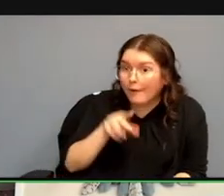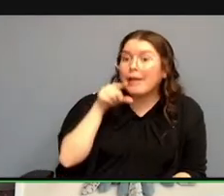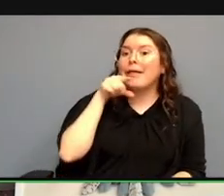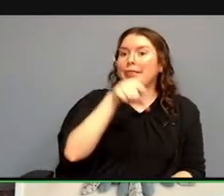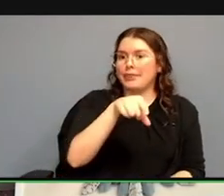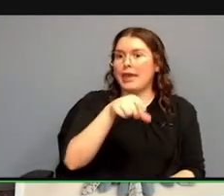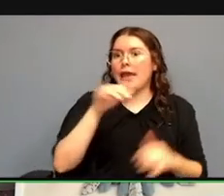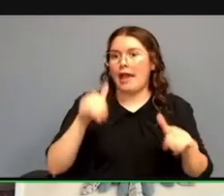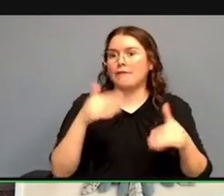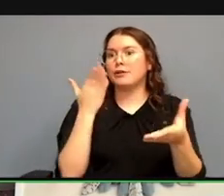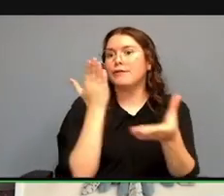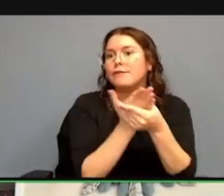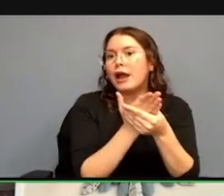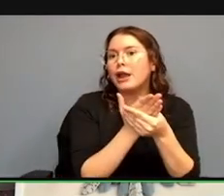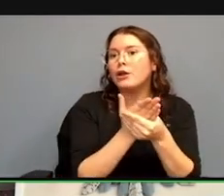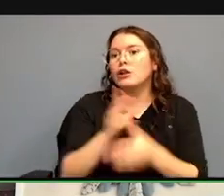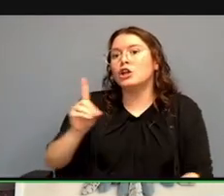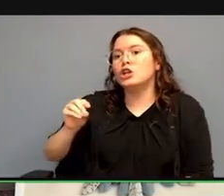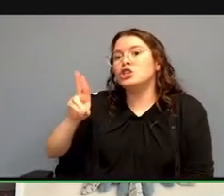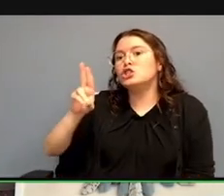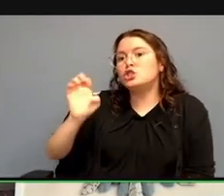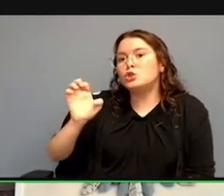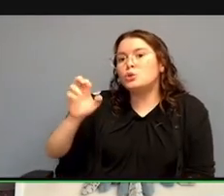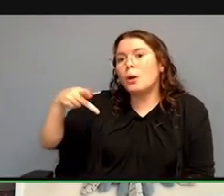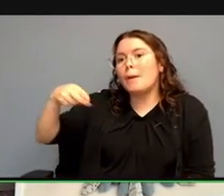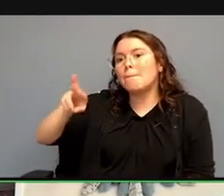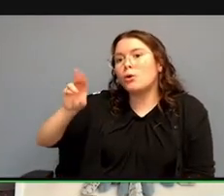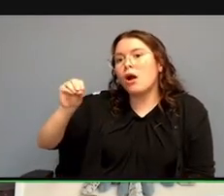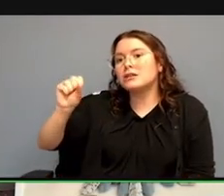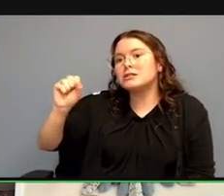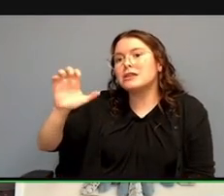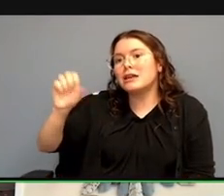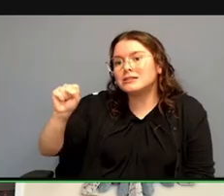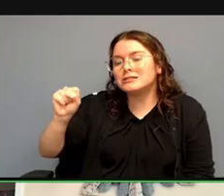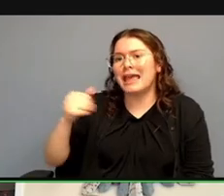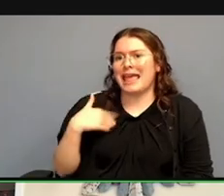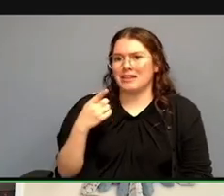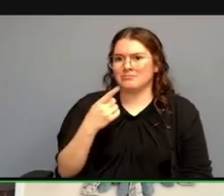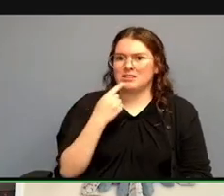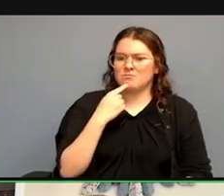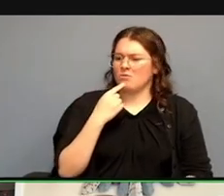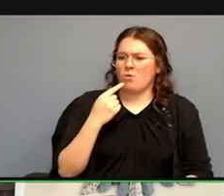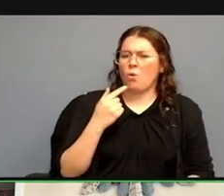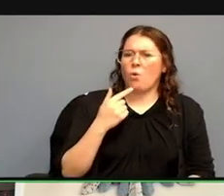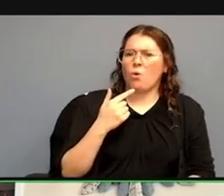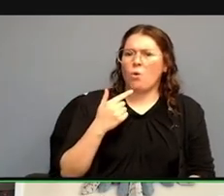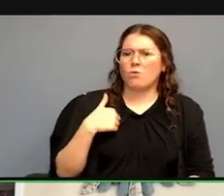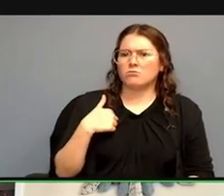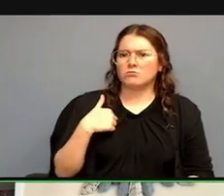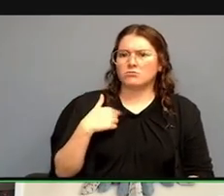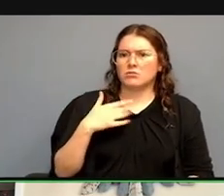to file due process and defend their evaluation reports.